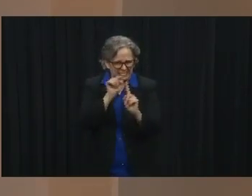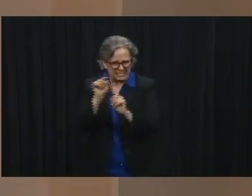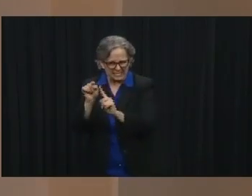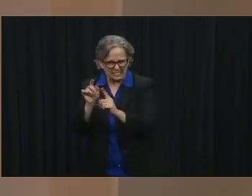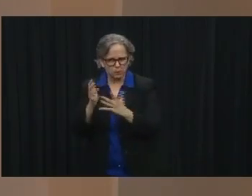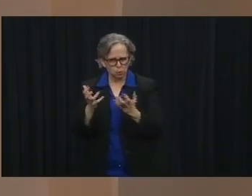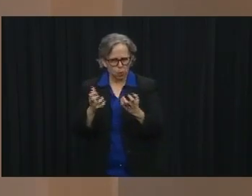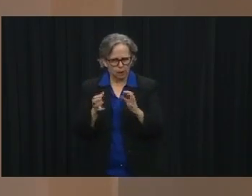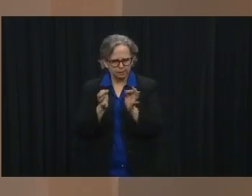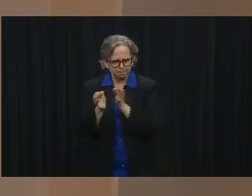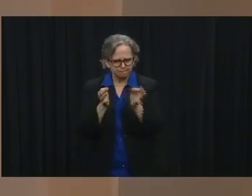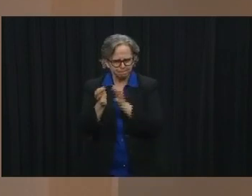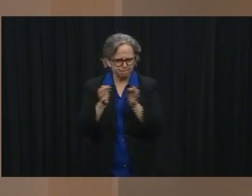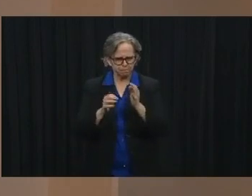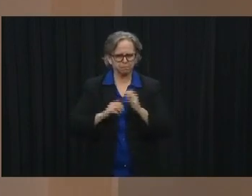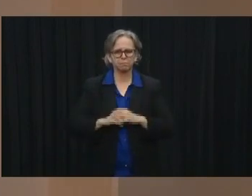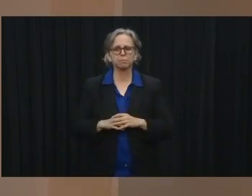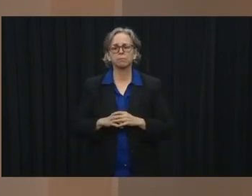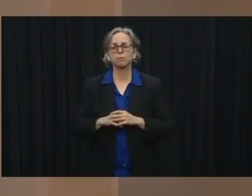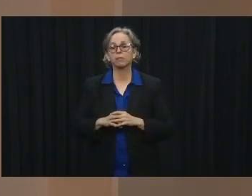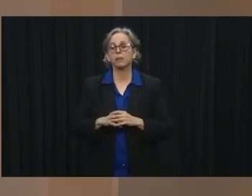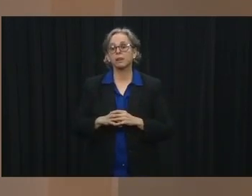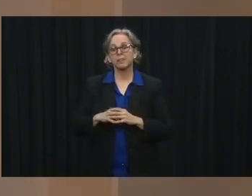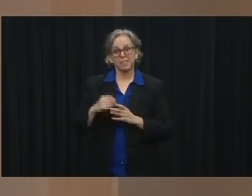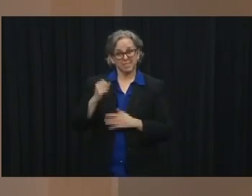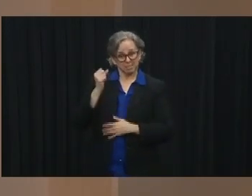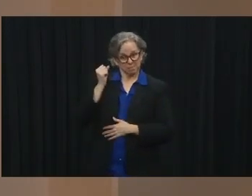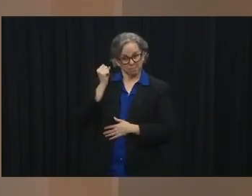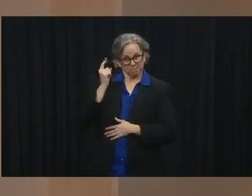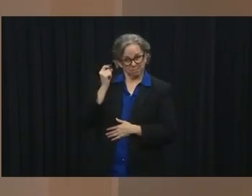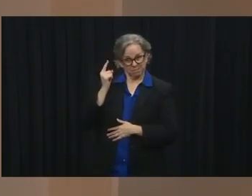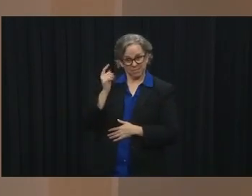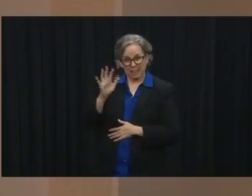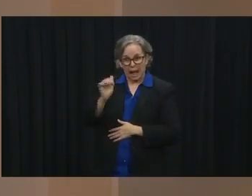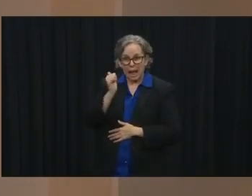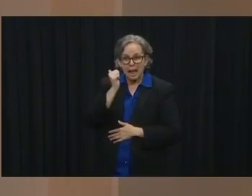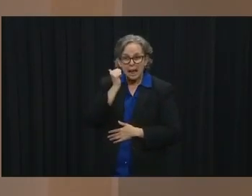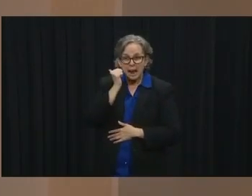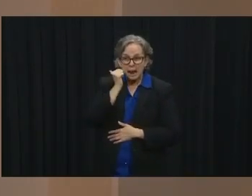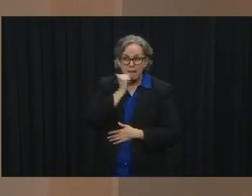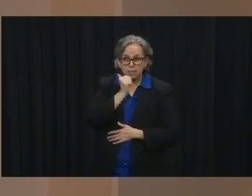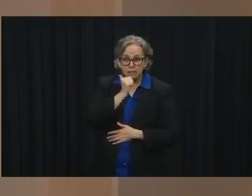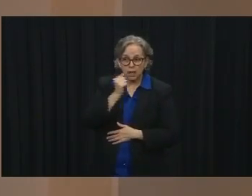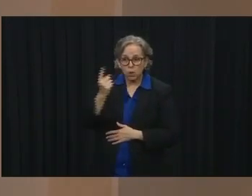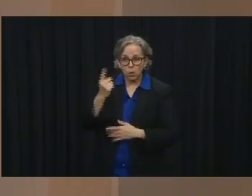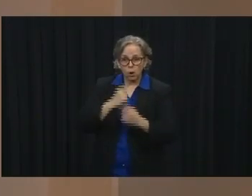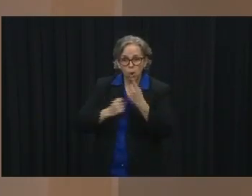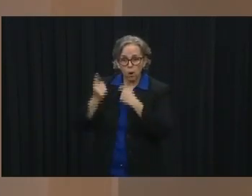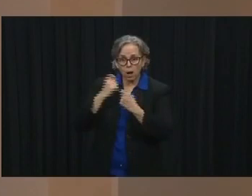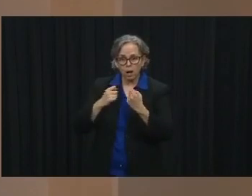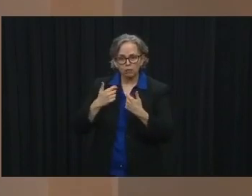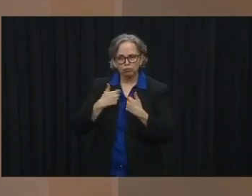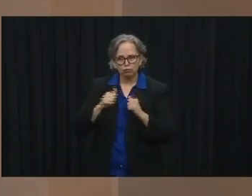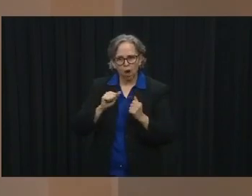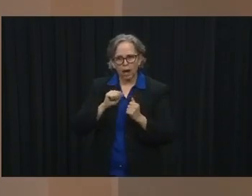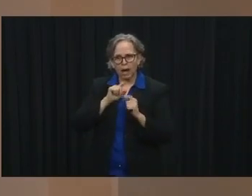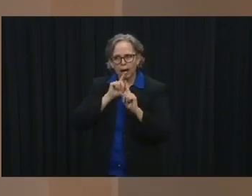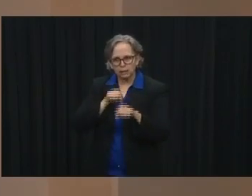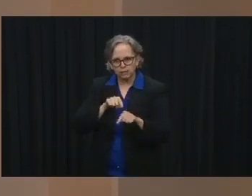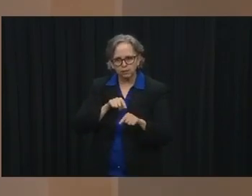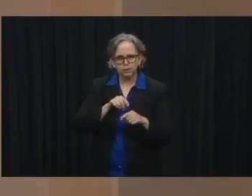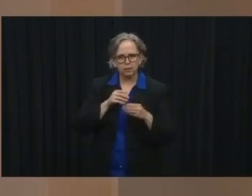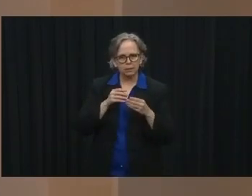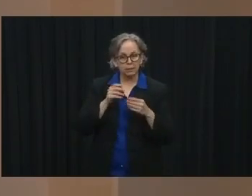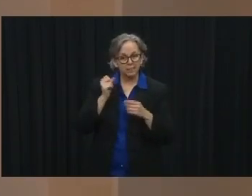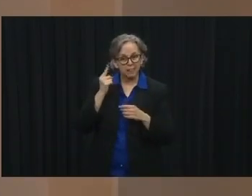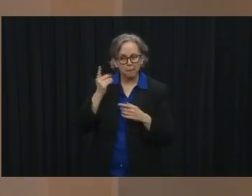emphasize. A daily question, daily issue that I've been trying to address. The governor and I get lots of calls about